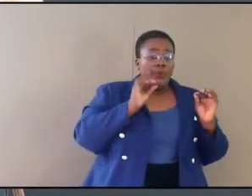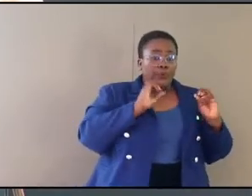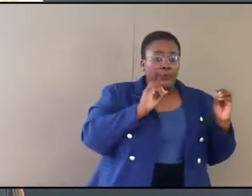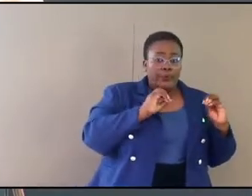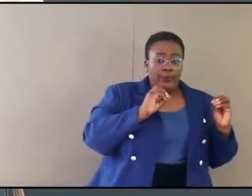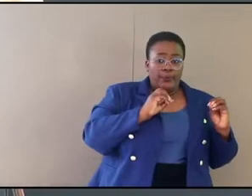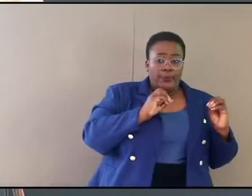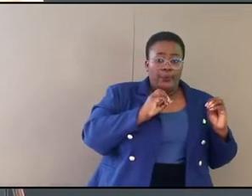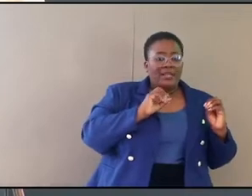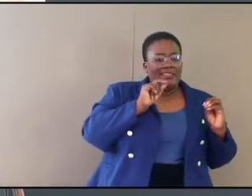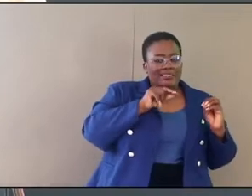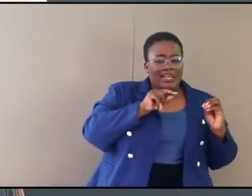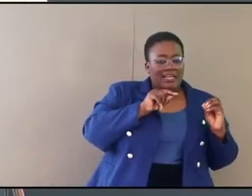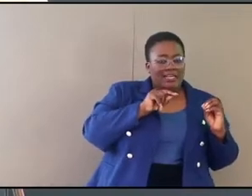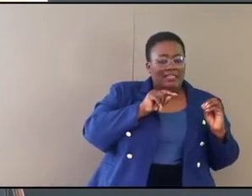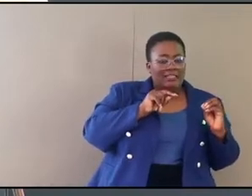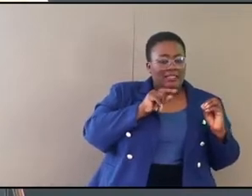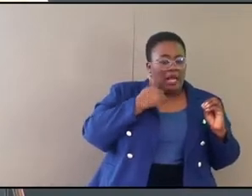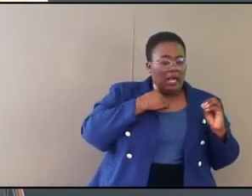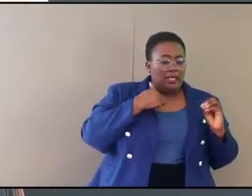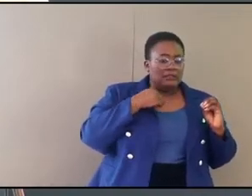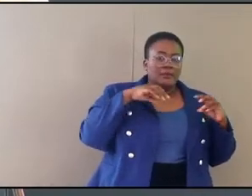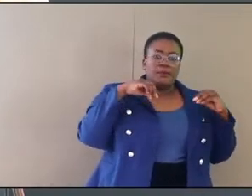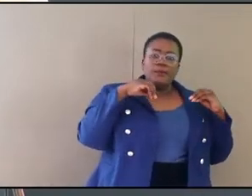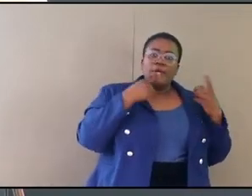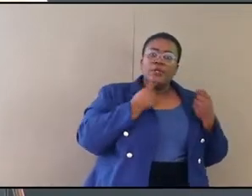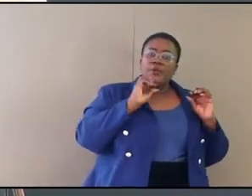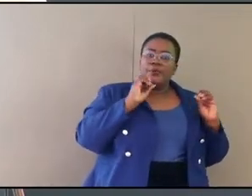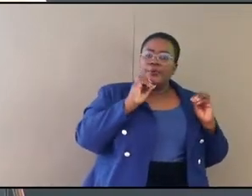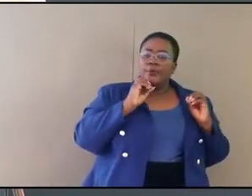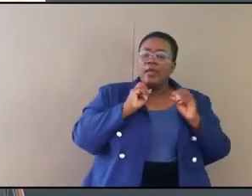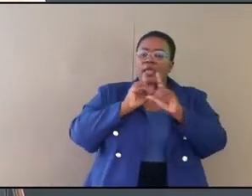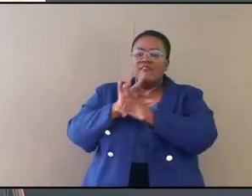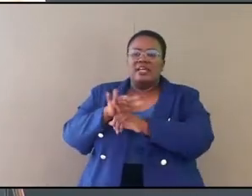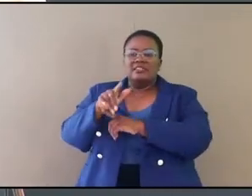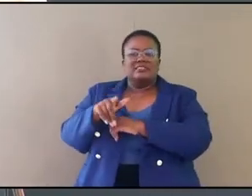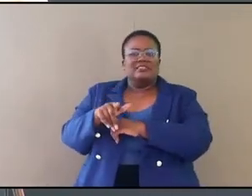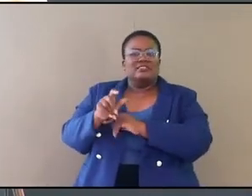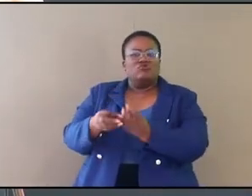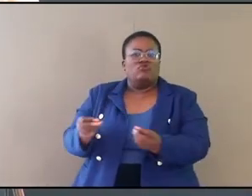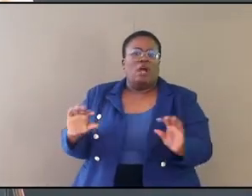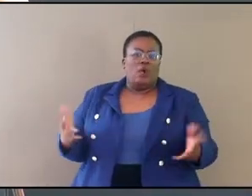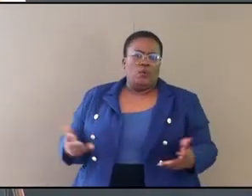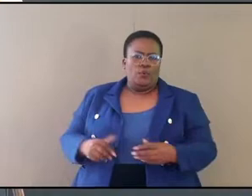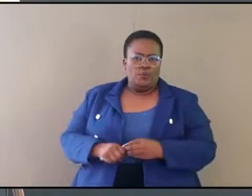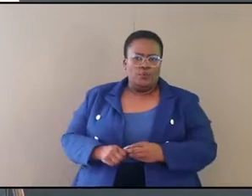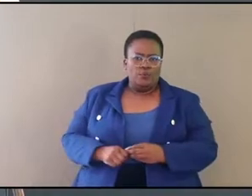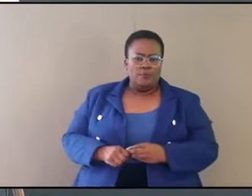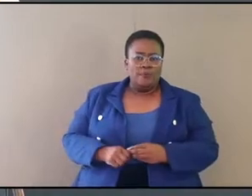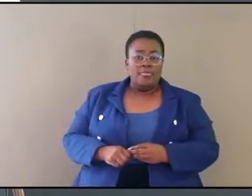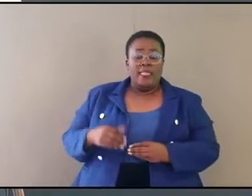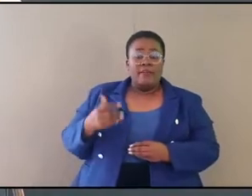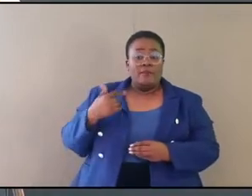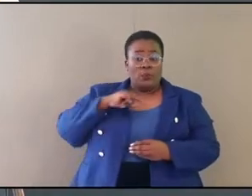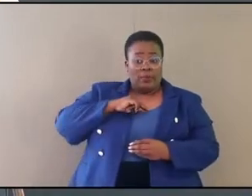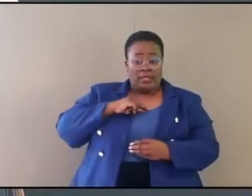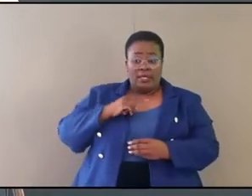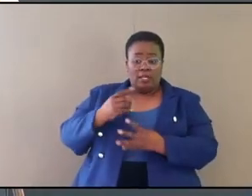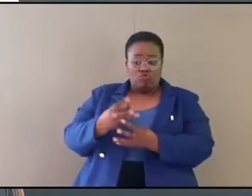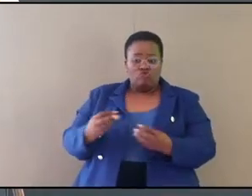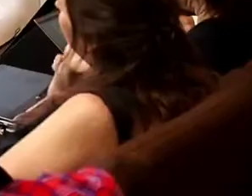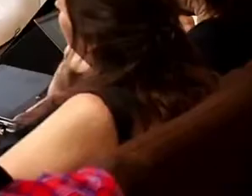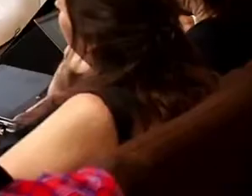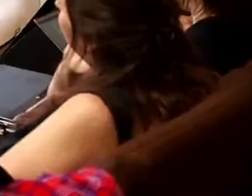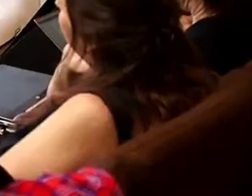Are you with me? In other words, what will be the cost of not acting in addressing child poverty? That's